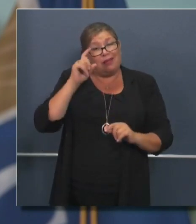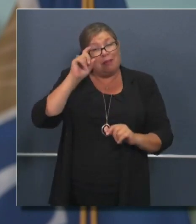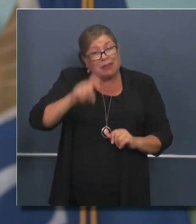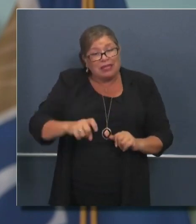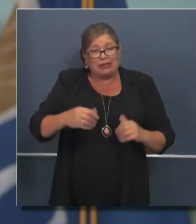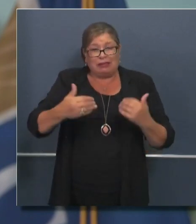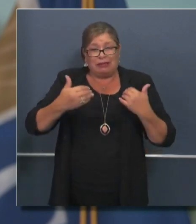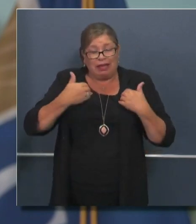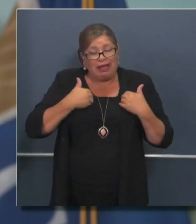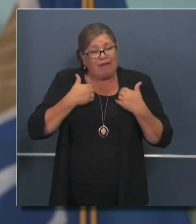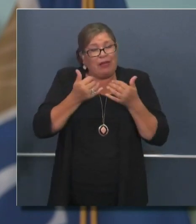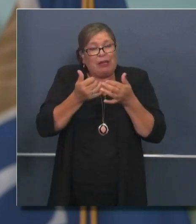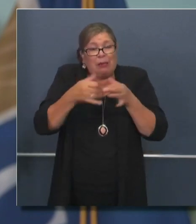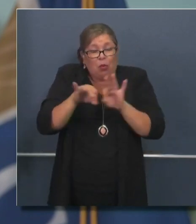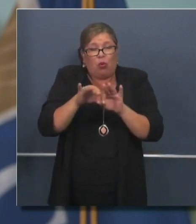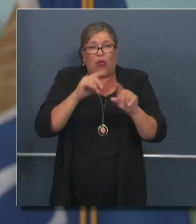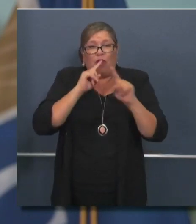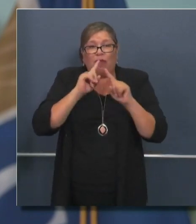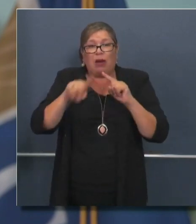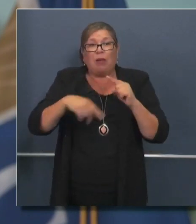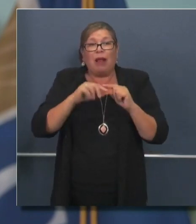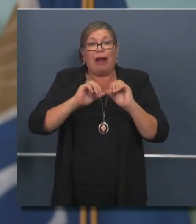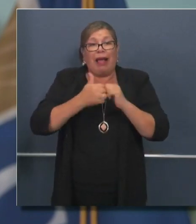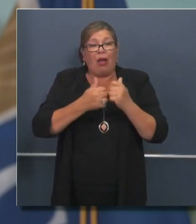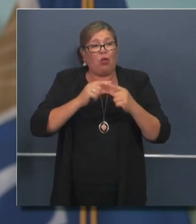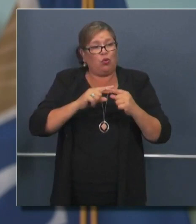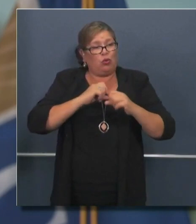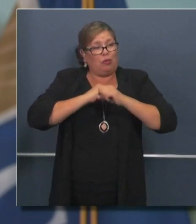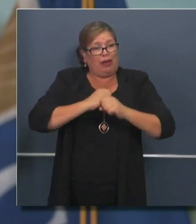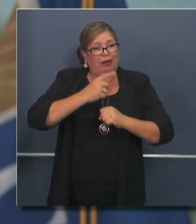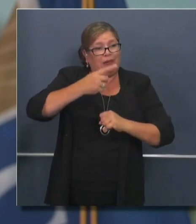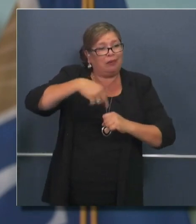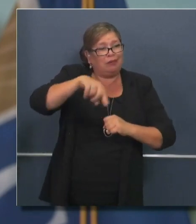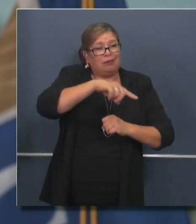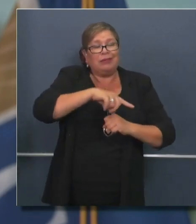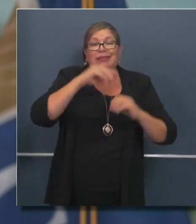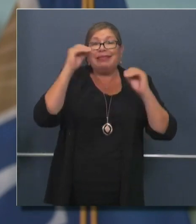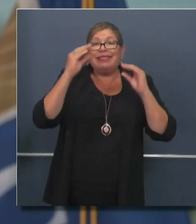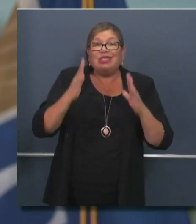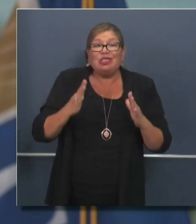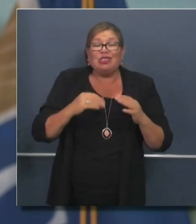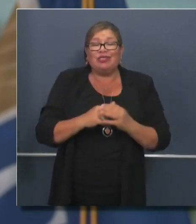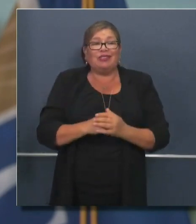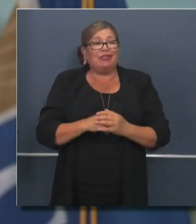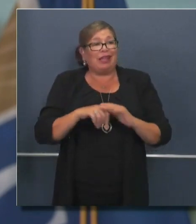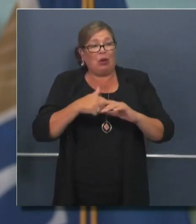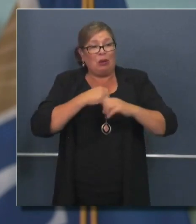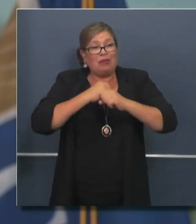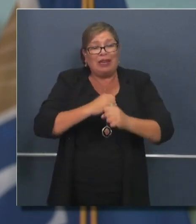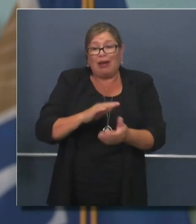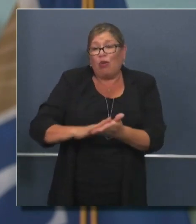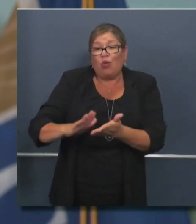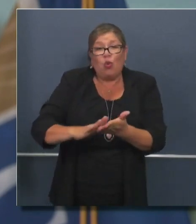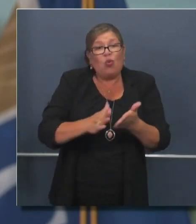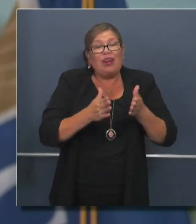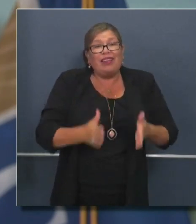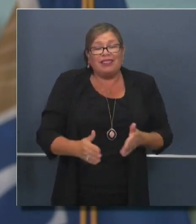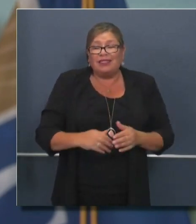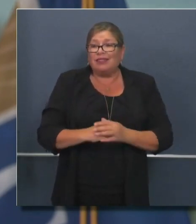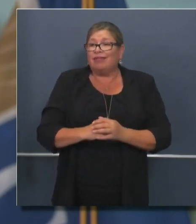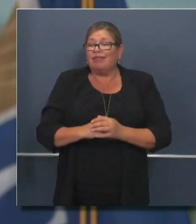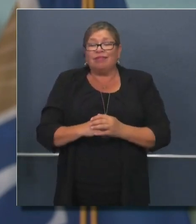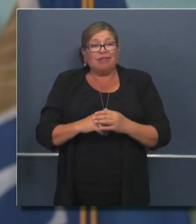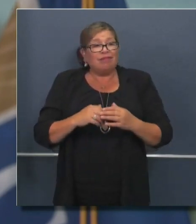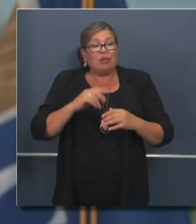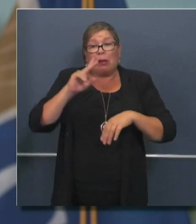an equivalent conversation about caring for our caregivers. And what I mean by that is our teachers, but our custodial staff,